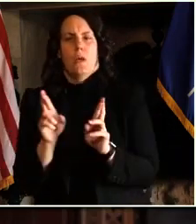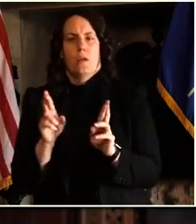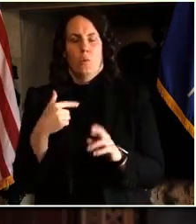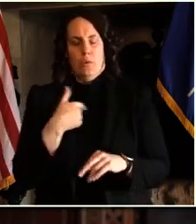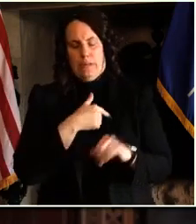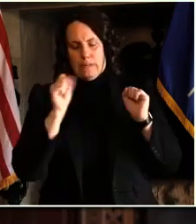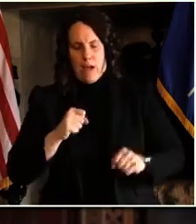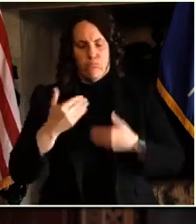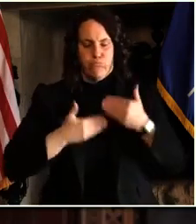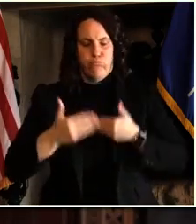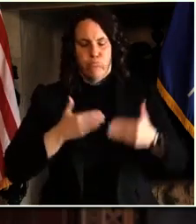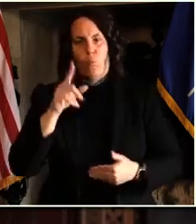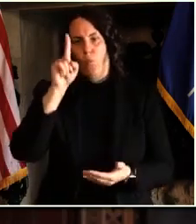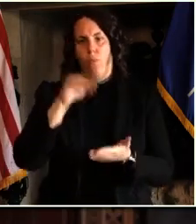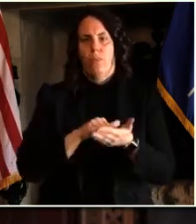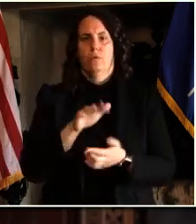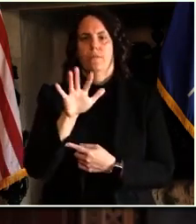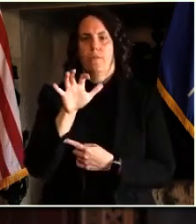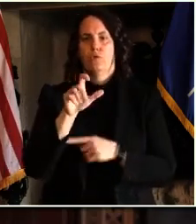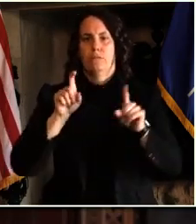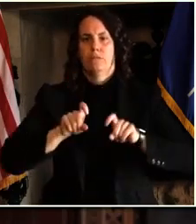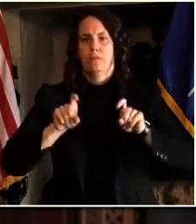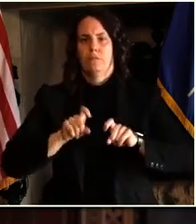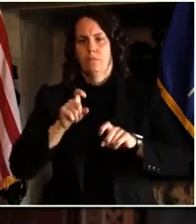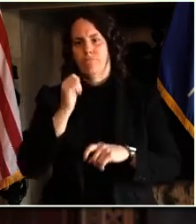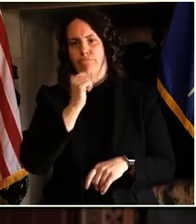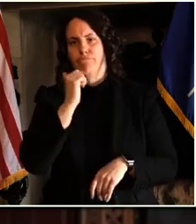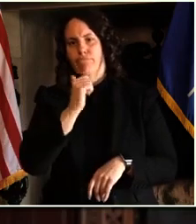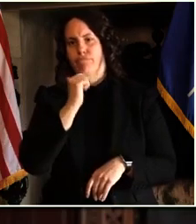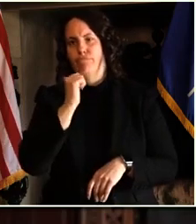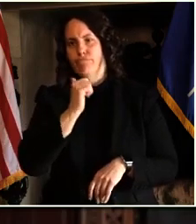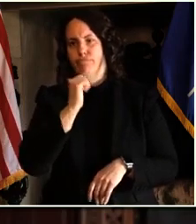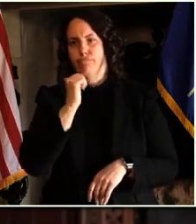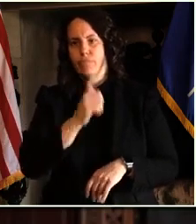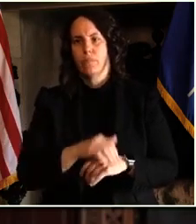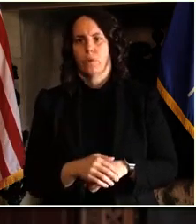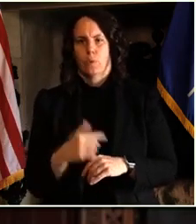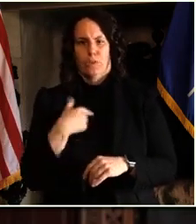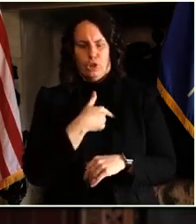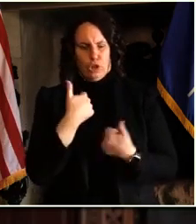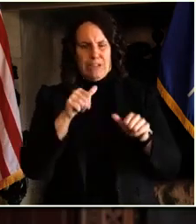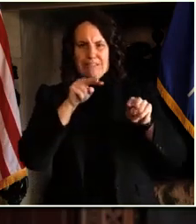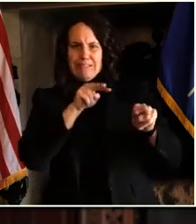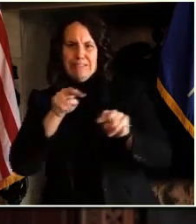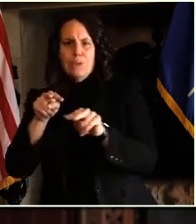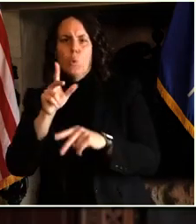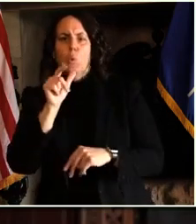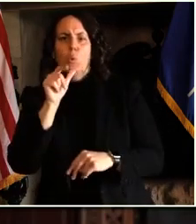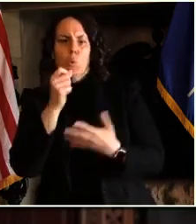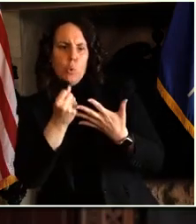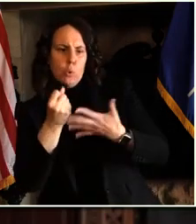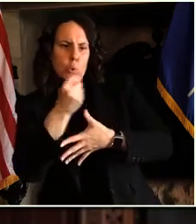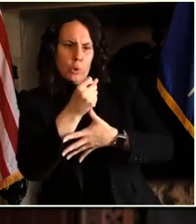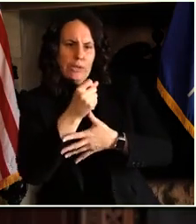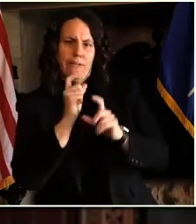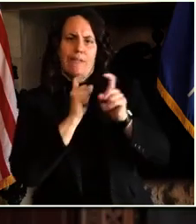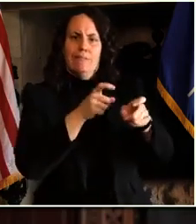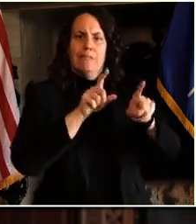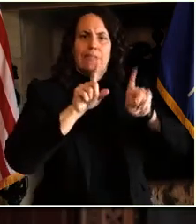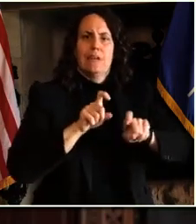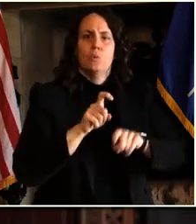have prioritized healthcare and long-term care workers, hospitalized patients, and those at risk of the most severe disease